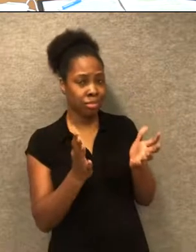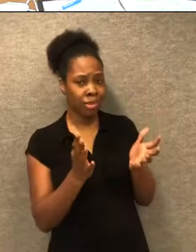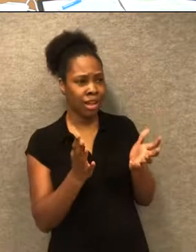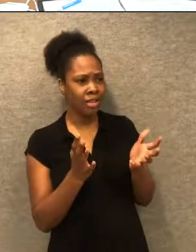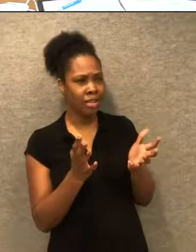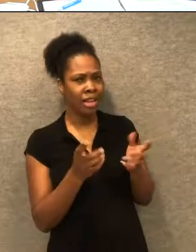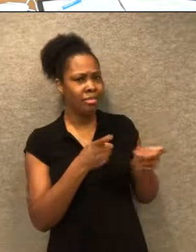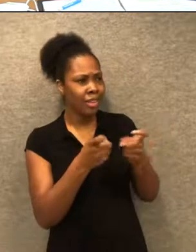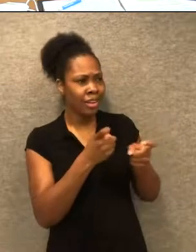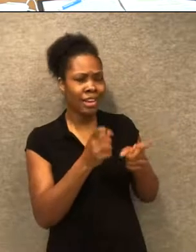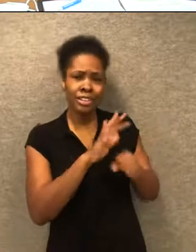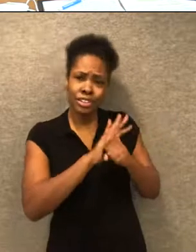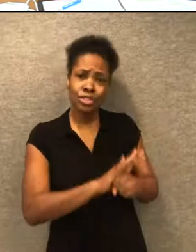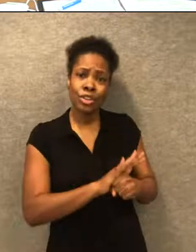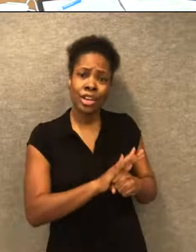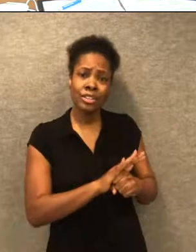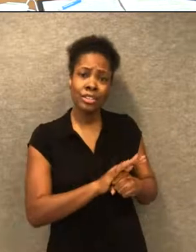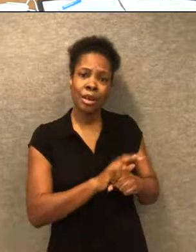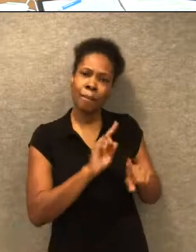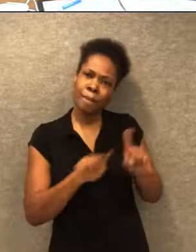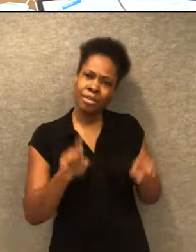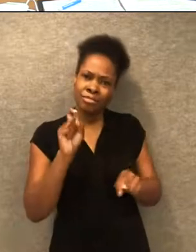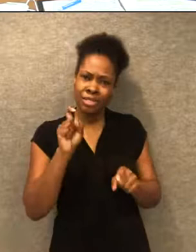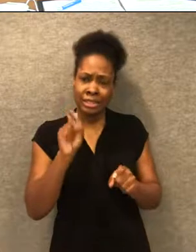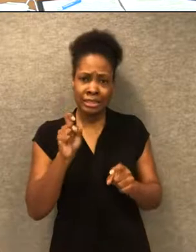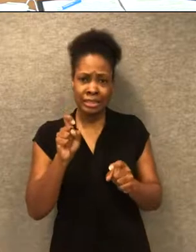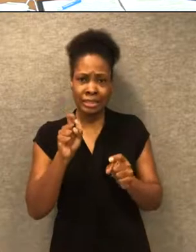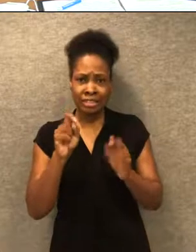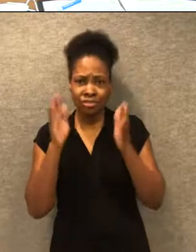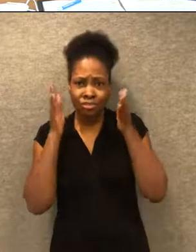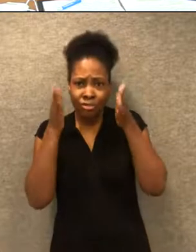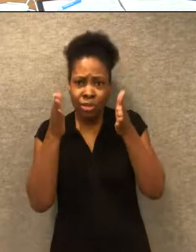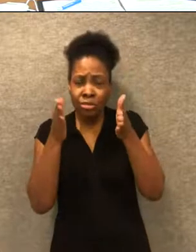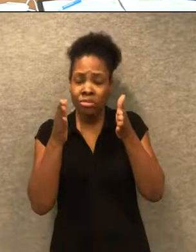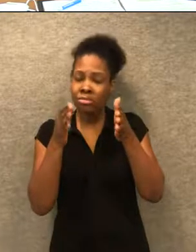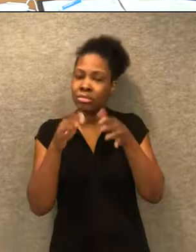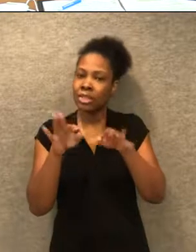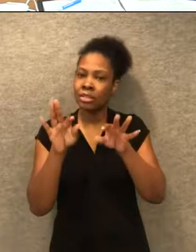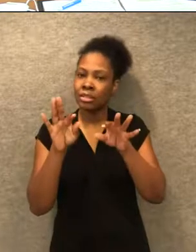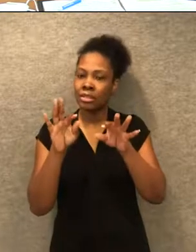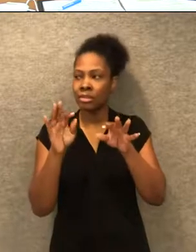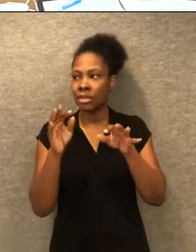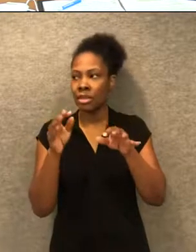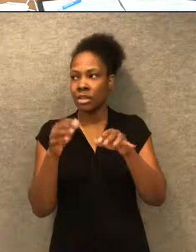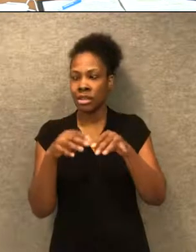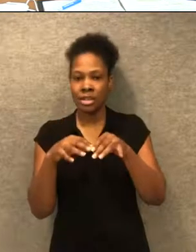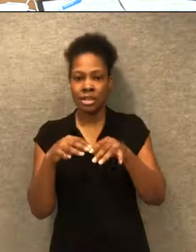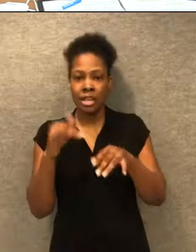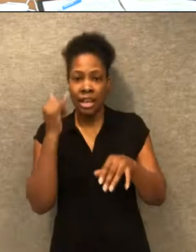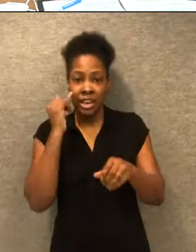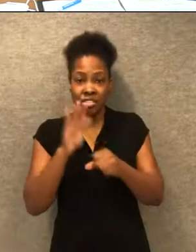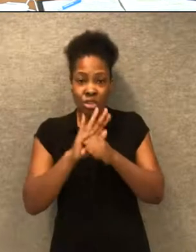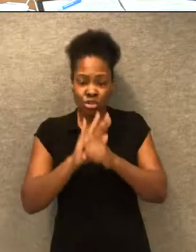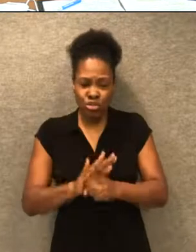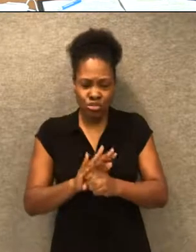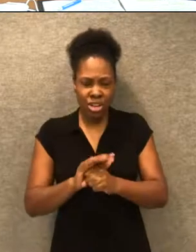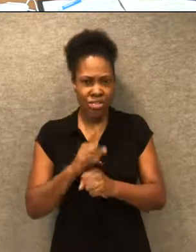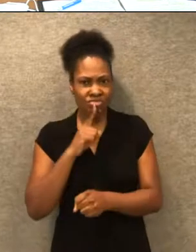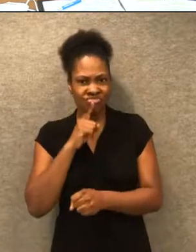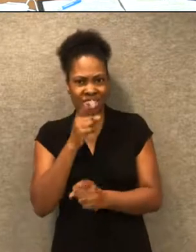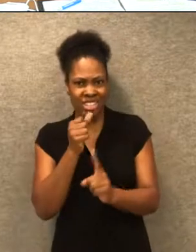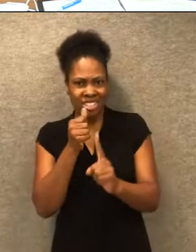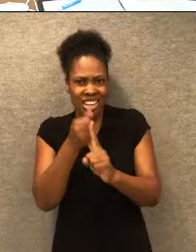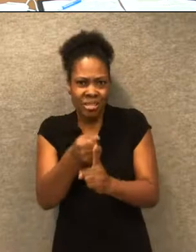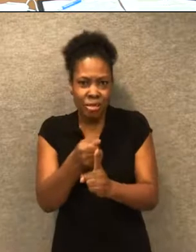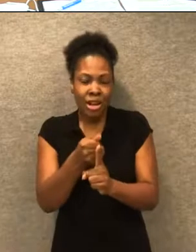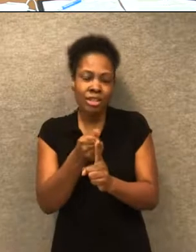what we need to pay attention to as family members, as parents, is if the stress really impacts our